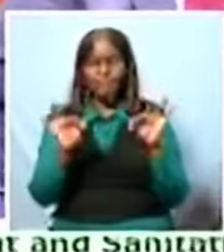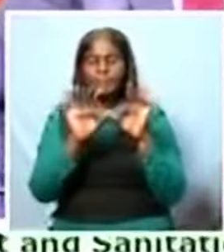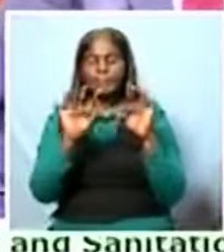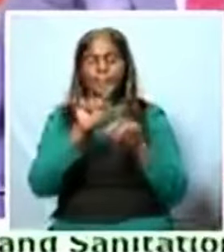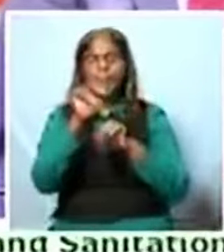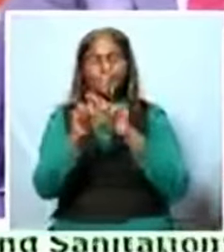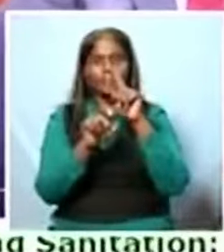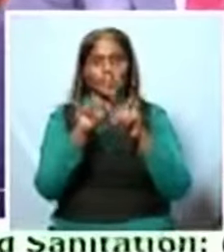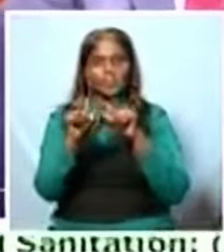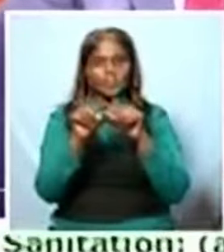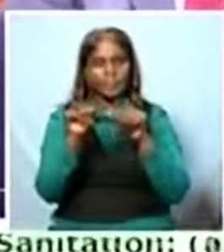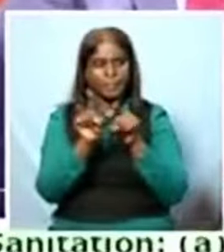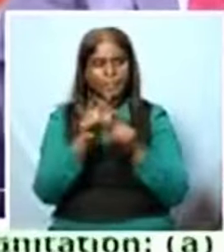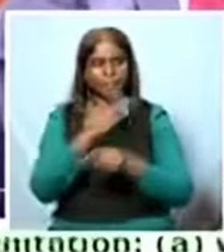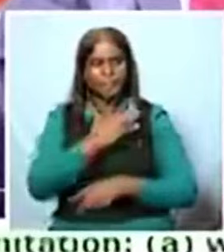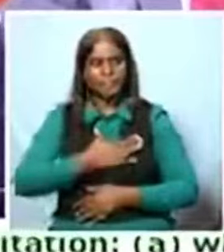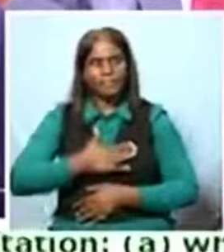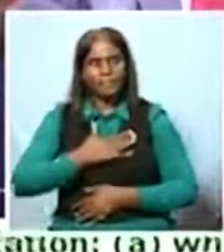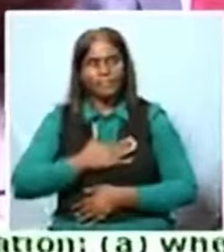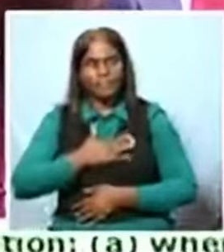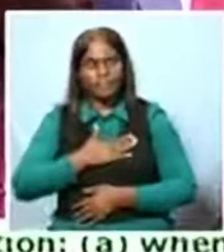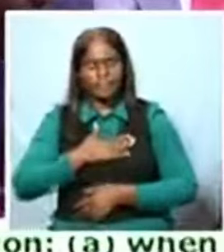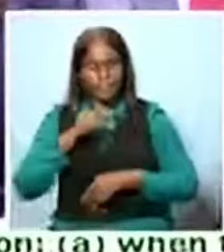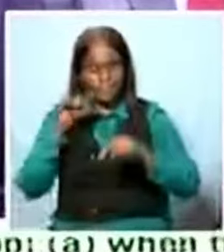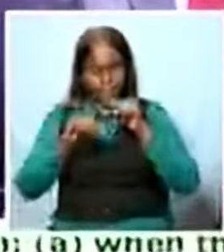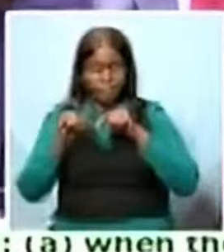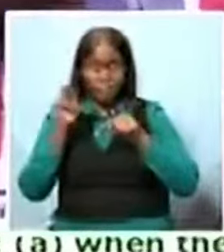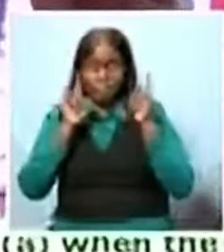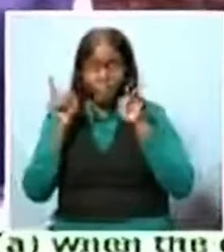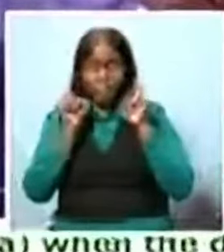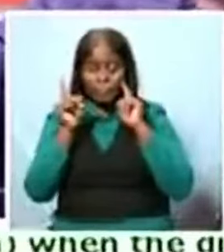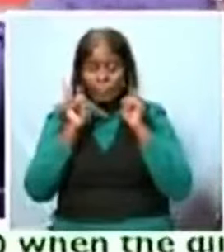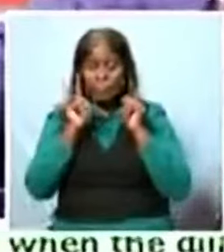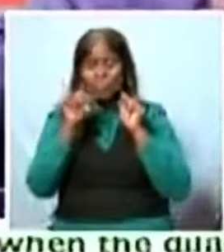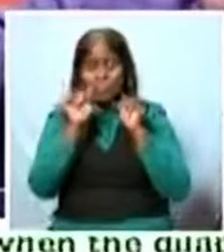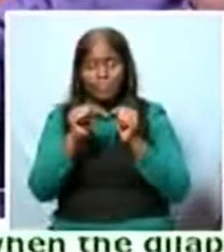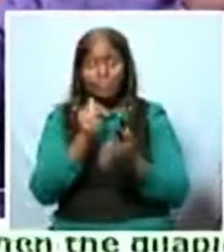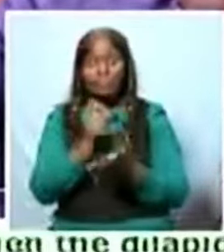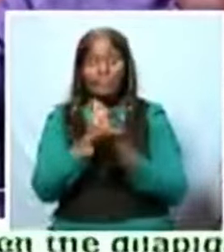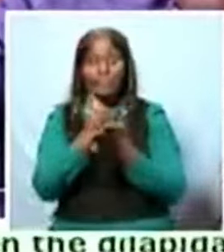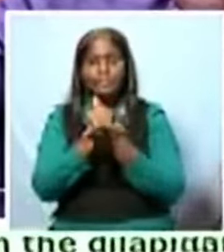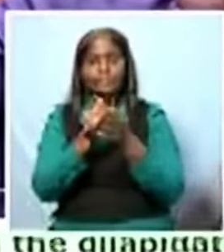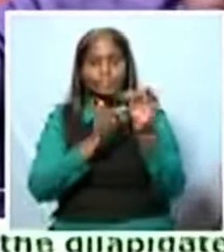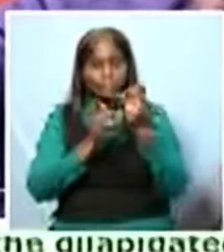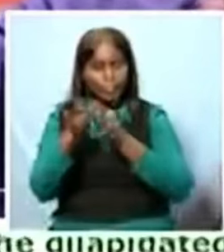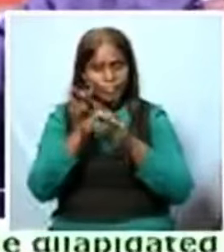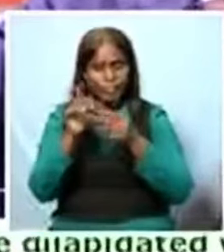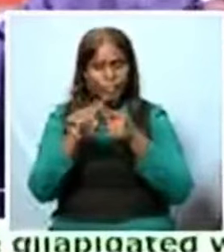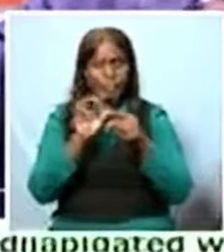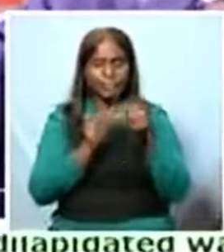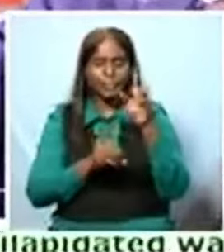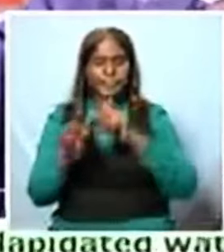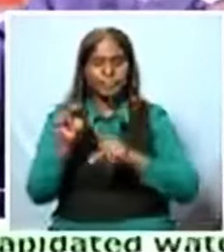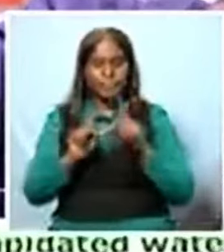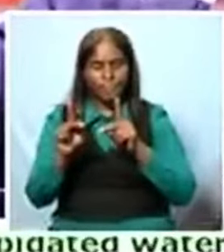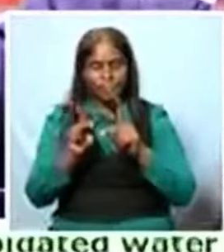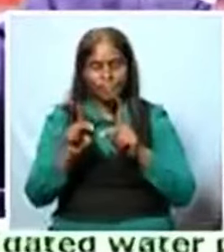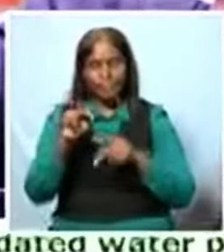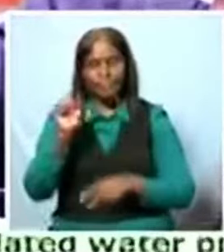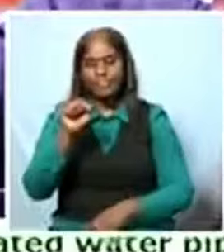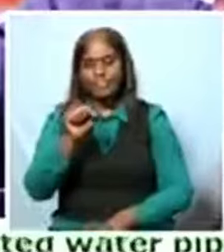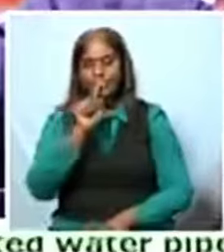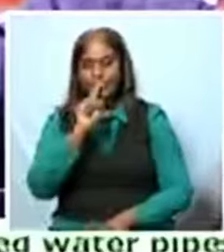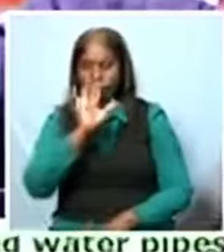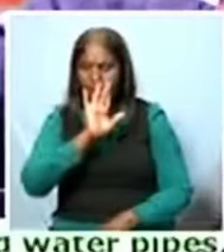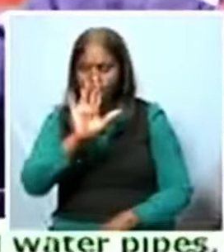question. And please listen to me carefully so that you help in explaining to our people. Indeed, you